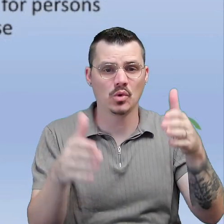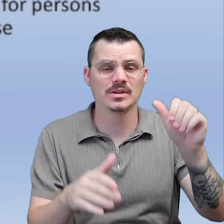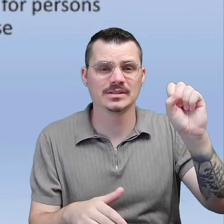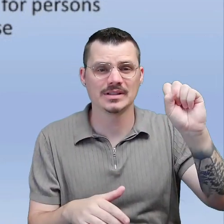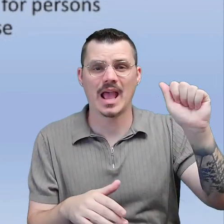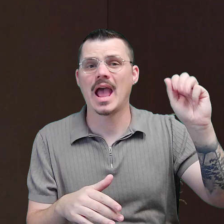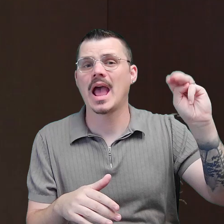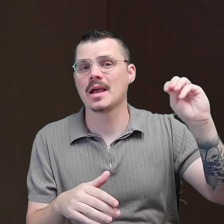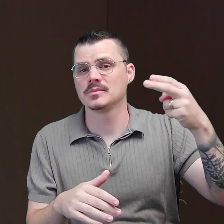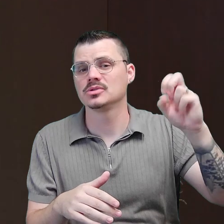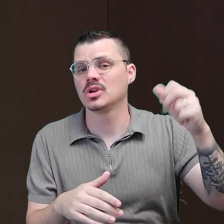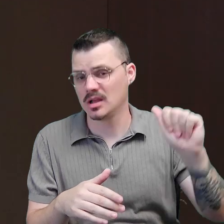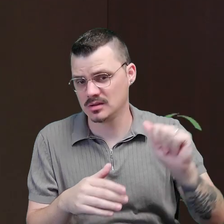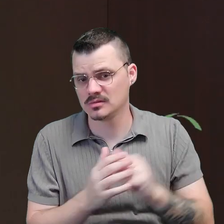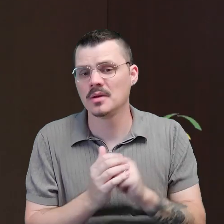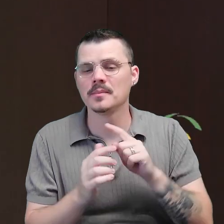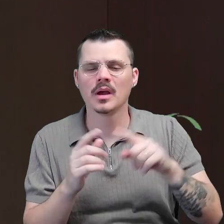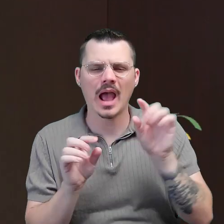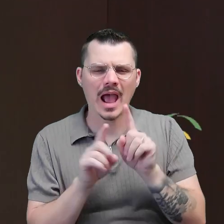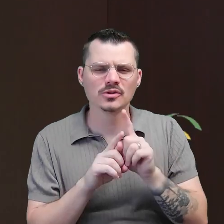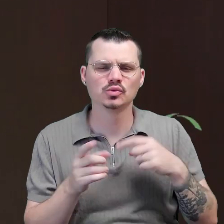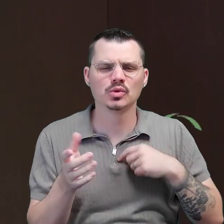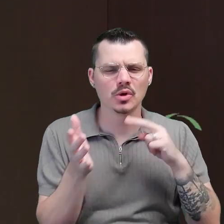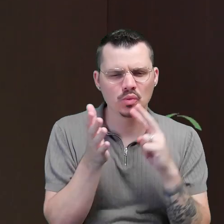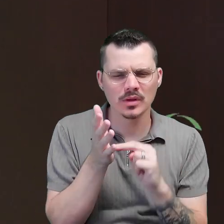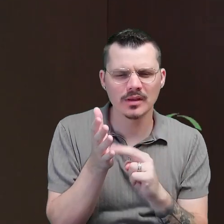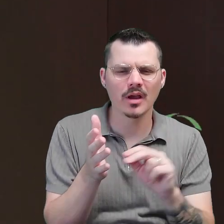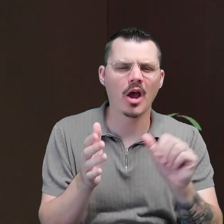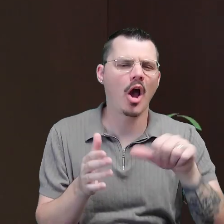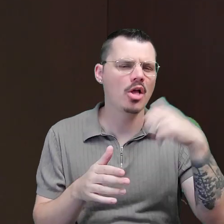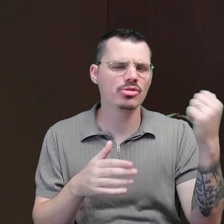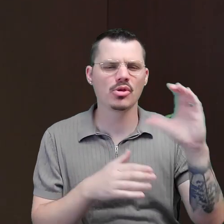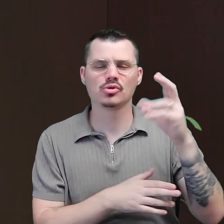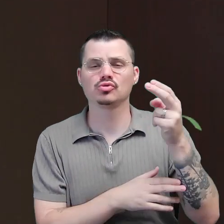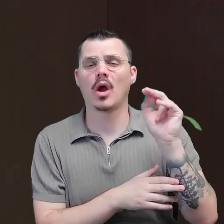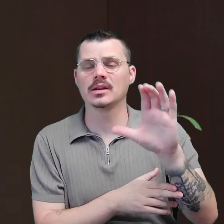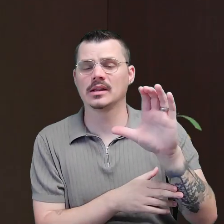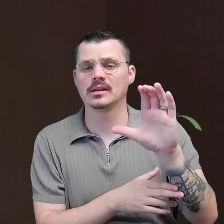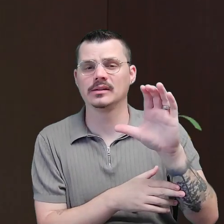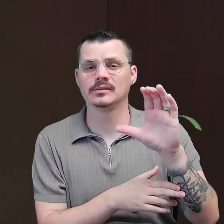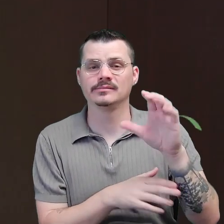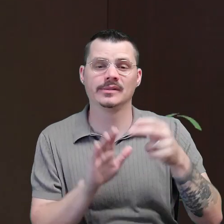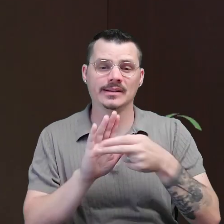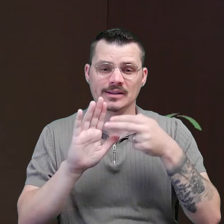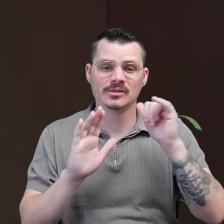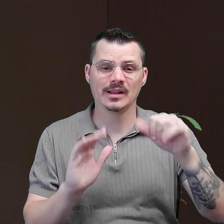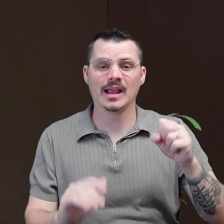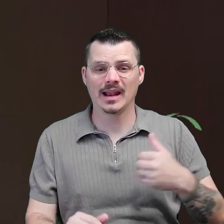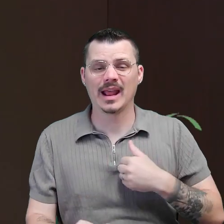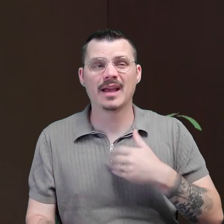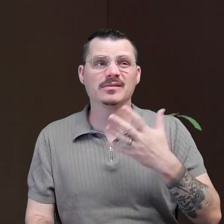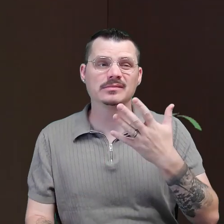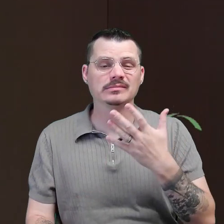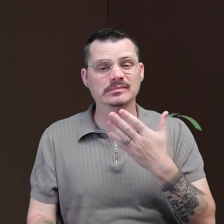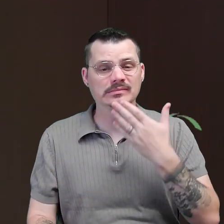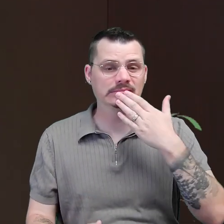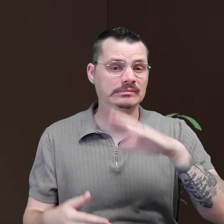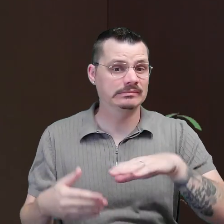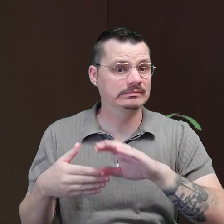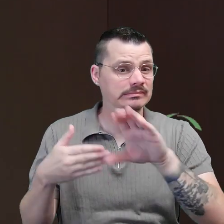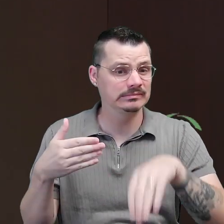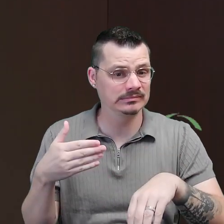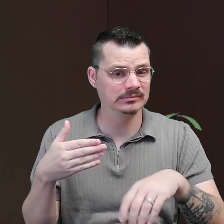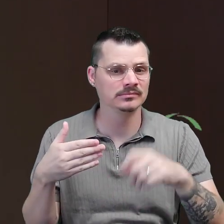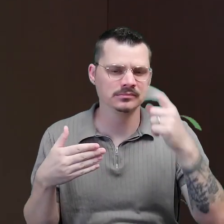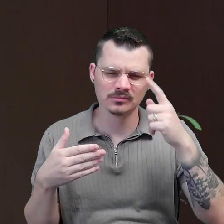of SAMHSA, but as we read about other chronic conditions that can have a poor prognosis,